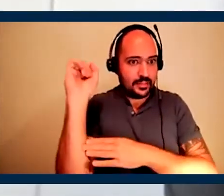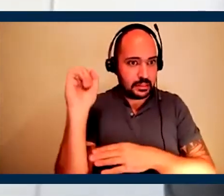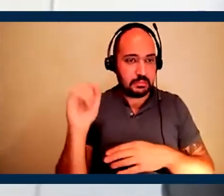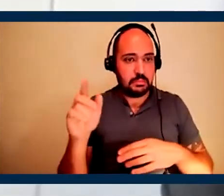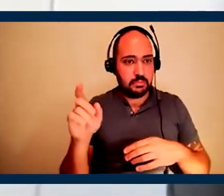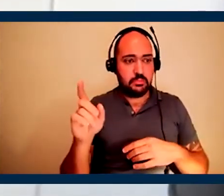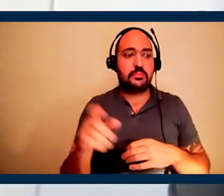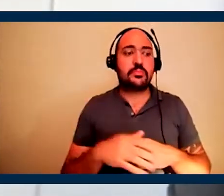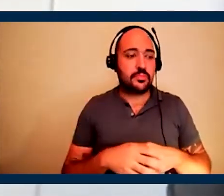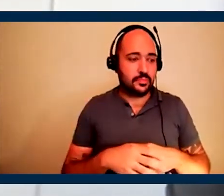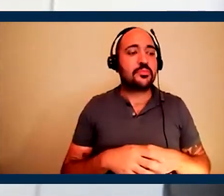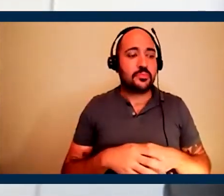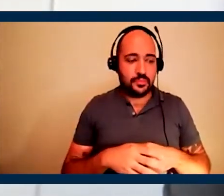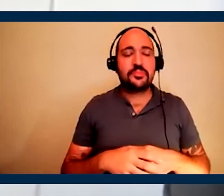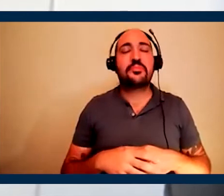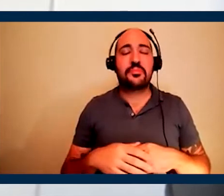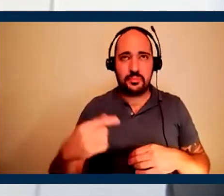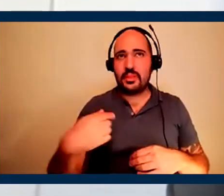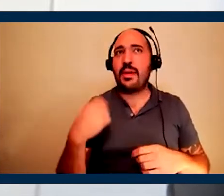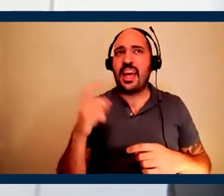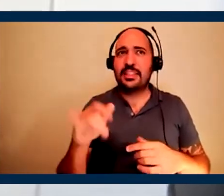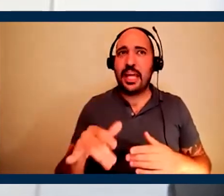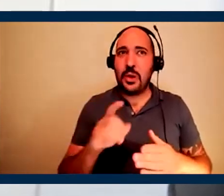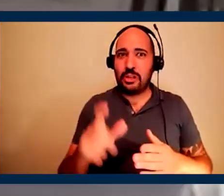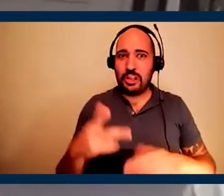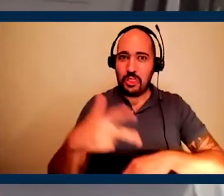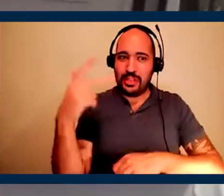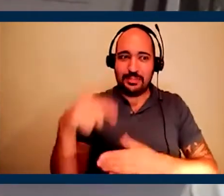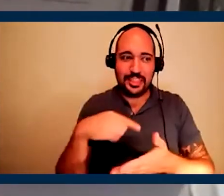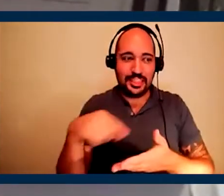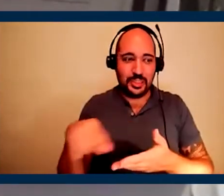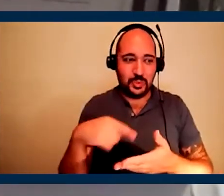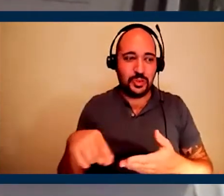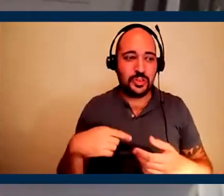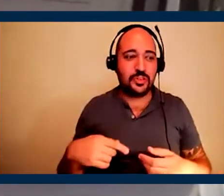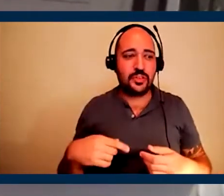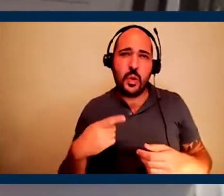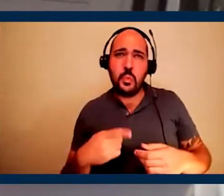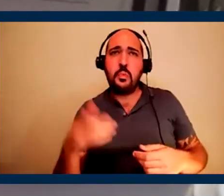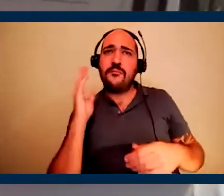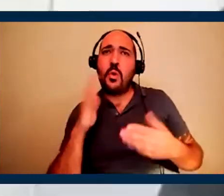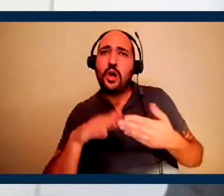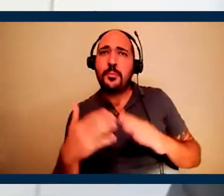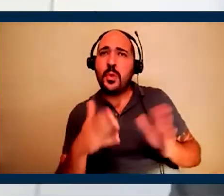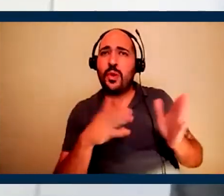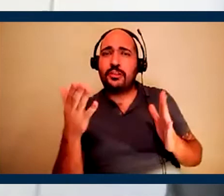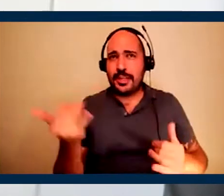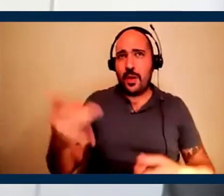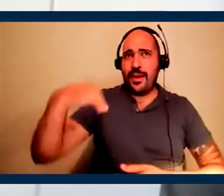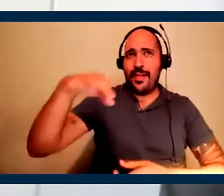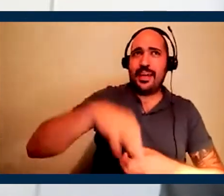funny. I've been asked this question or a variation of it three times this week, where it's, you were a community organizer and now you're an elected